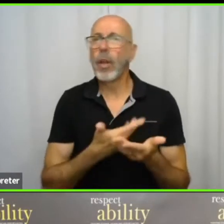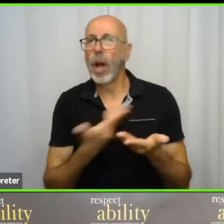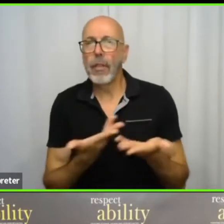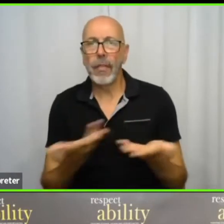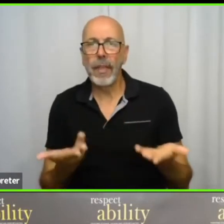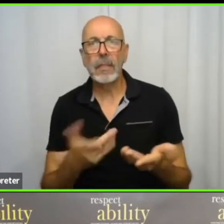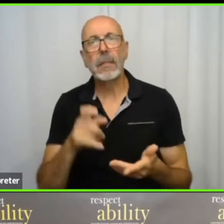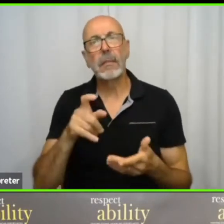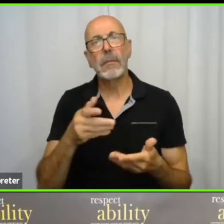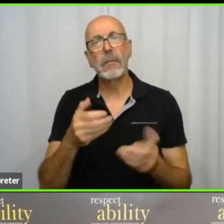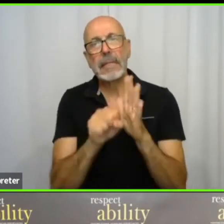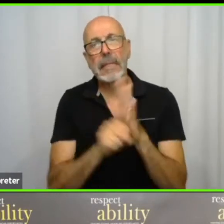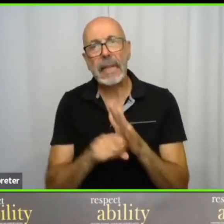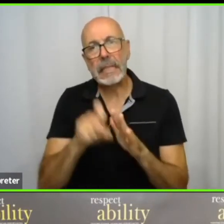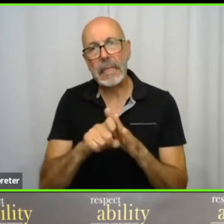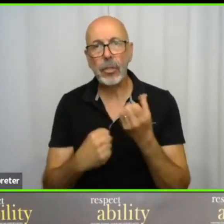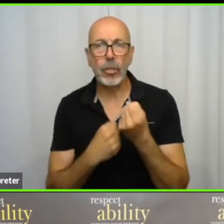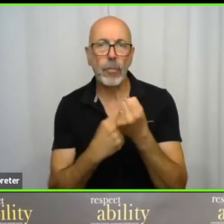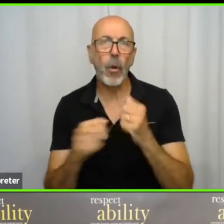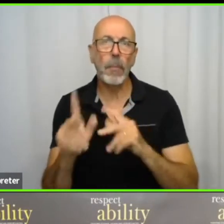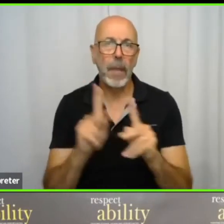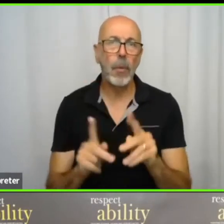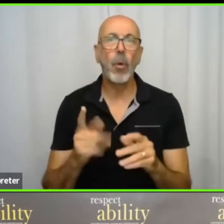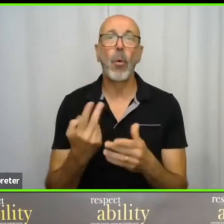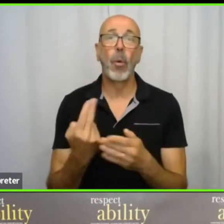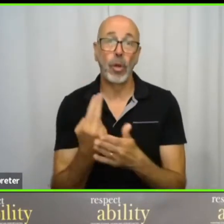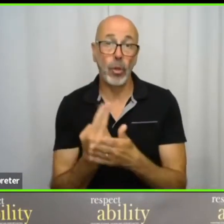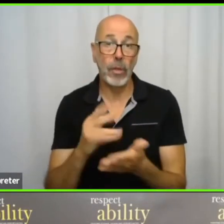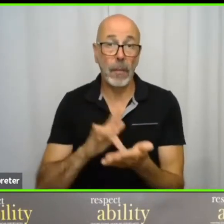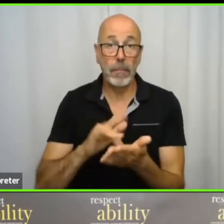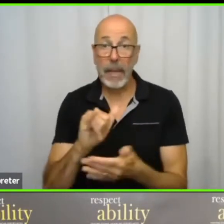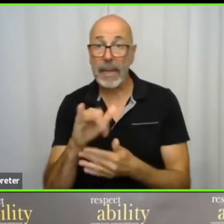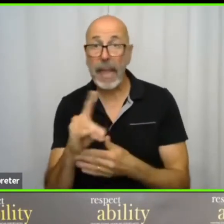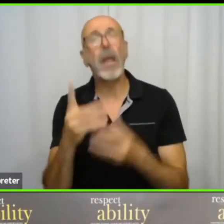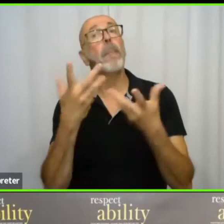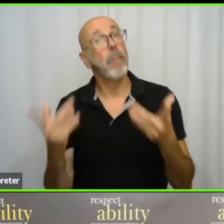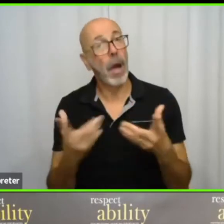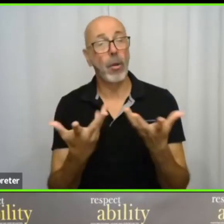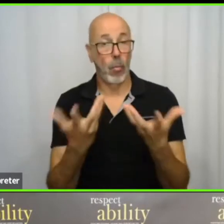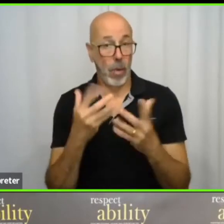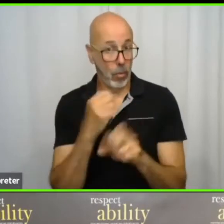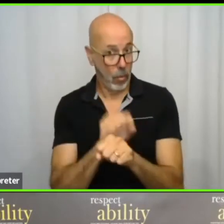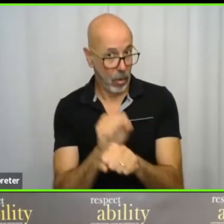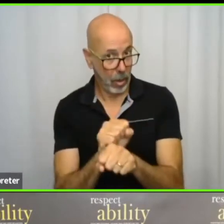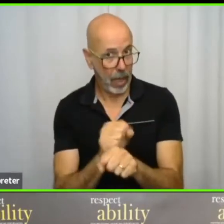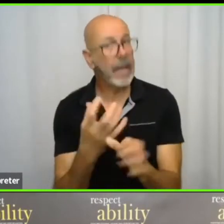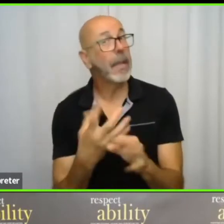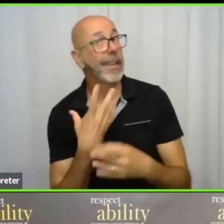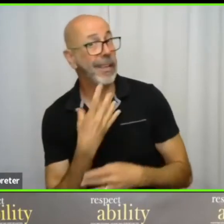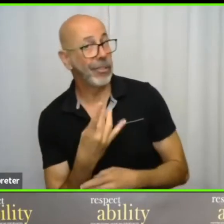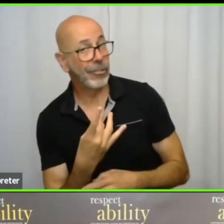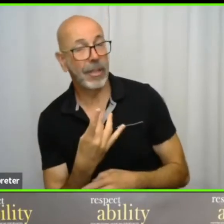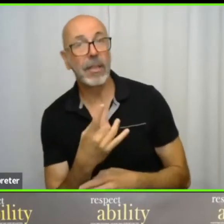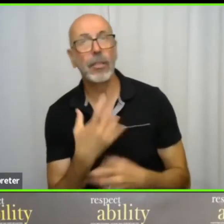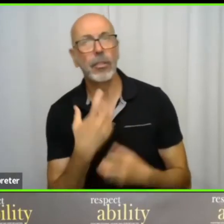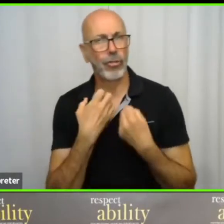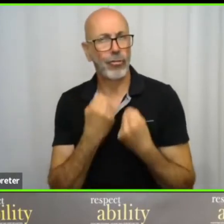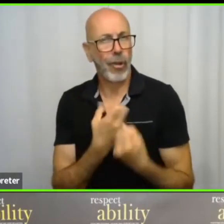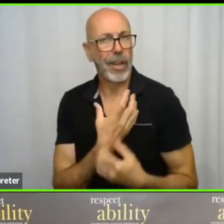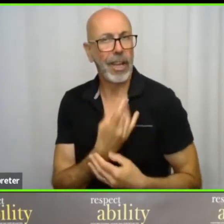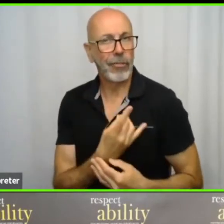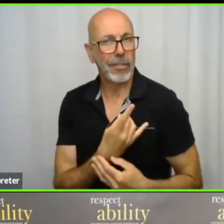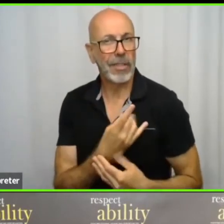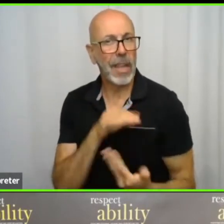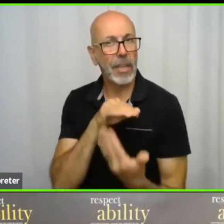need to support people who are on Medicaid but want to work? Interestingly enough, there's a strong commitment and interest in